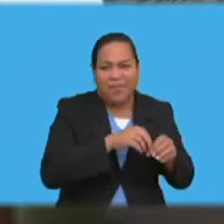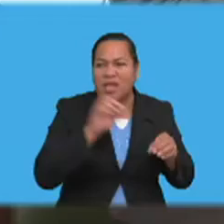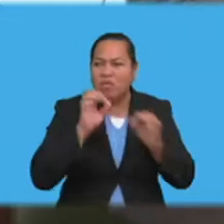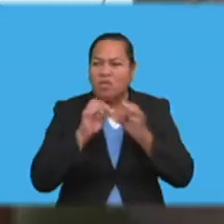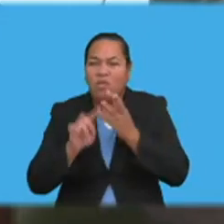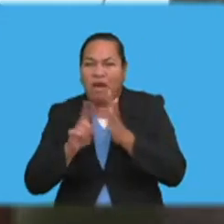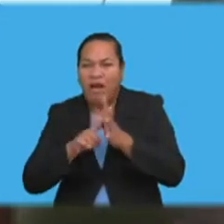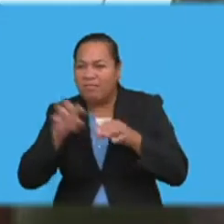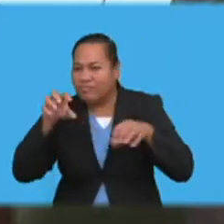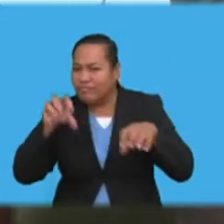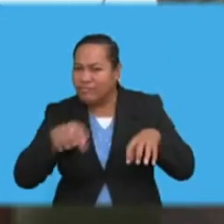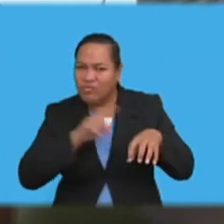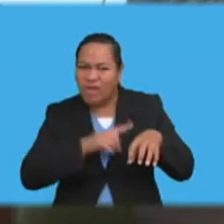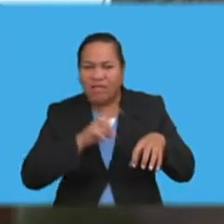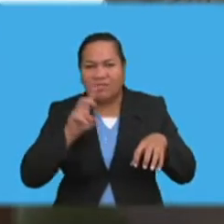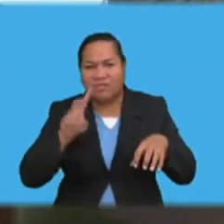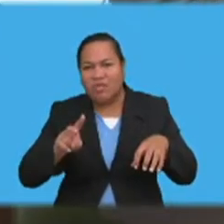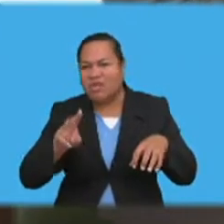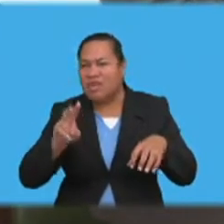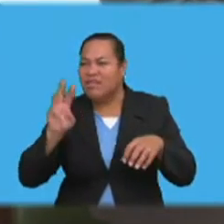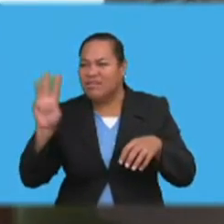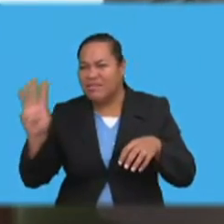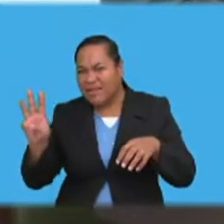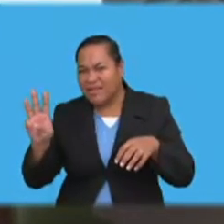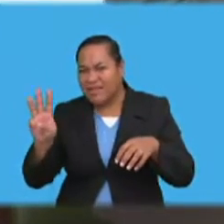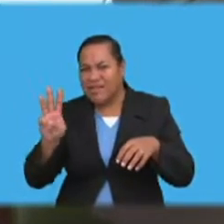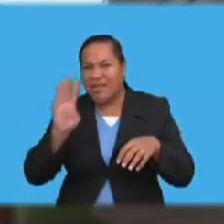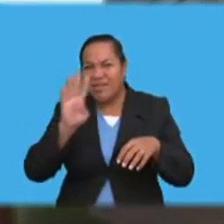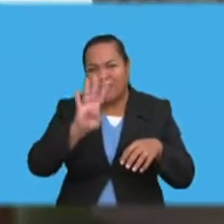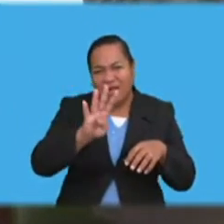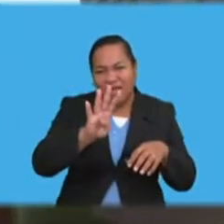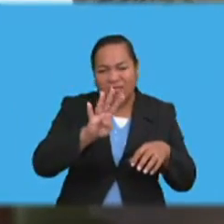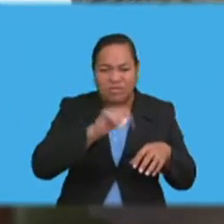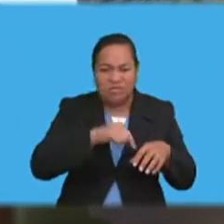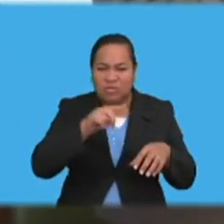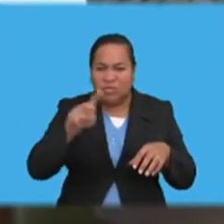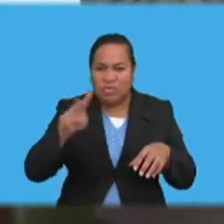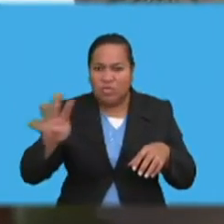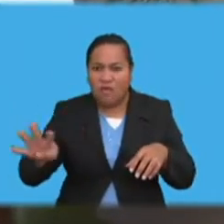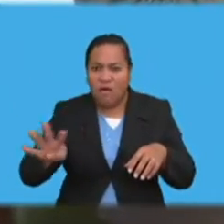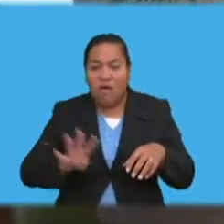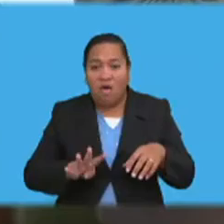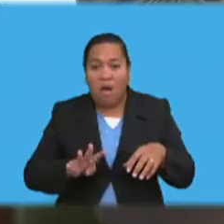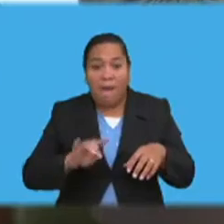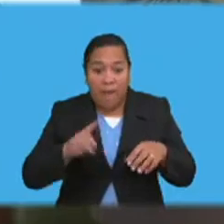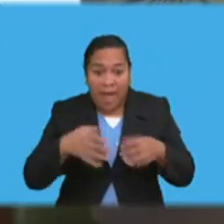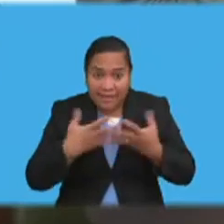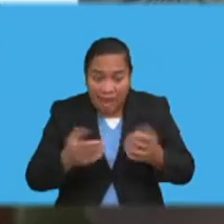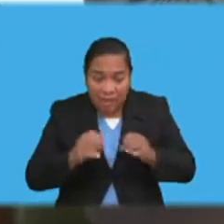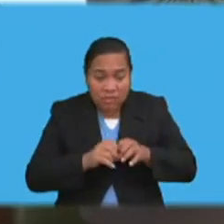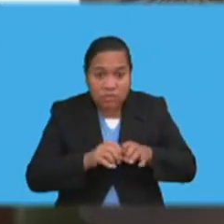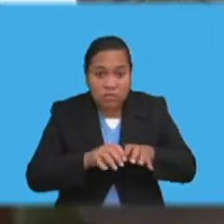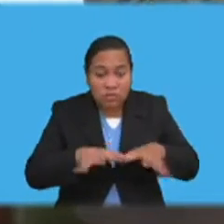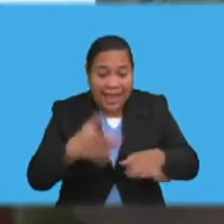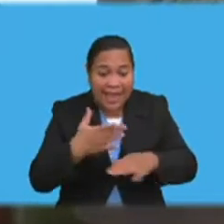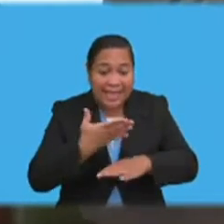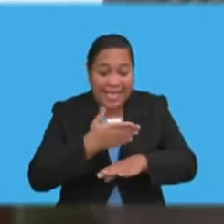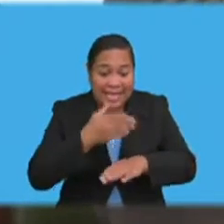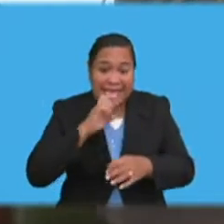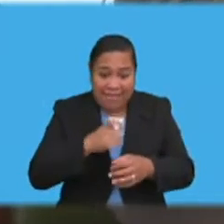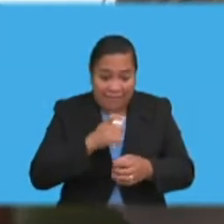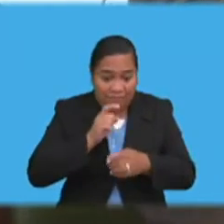in Nadodo Lebu, in Noedomba, but Madam Speaker, they also now, in the new structure, if